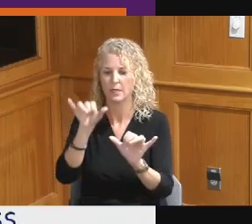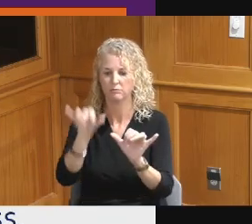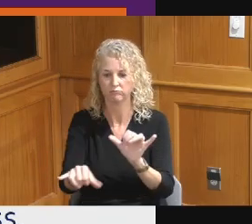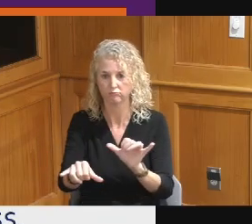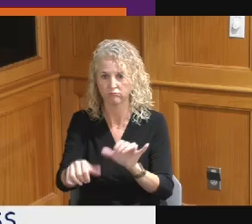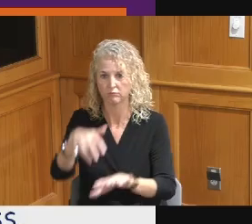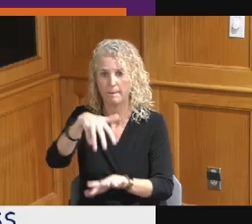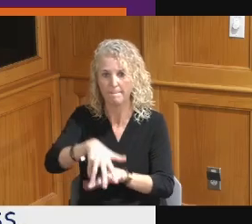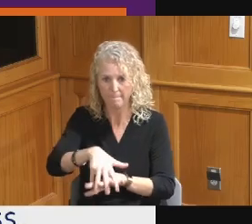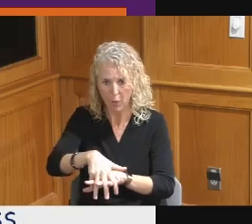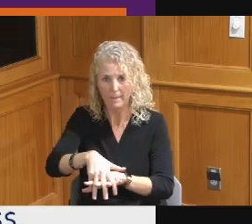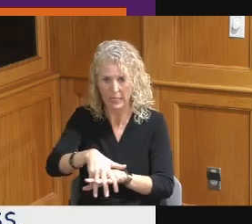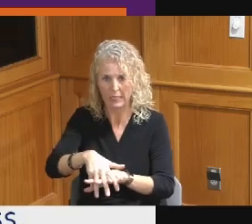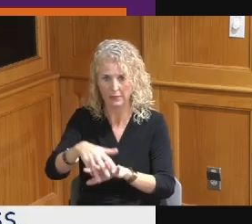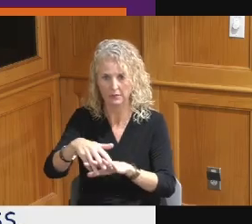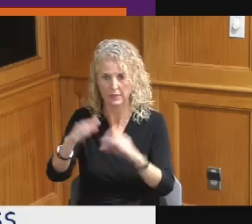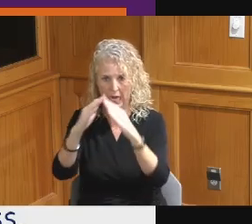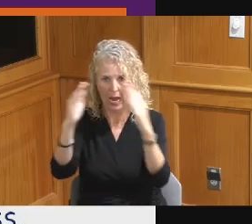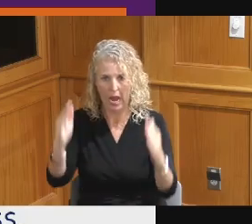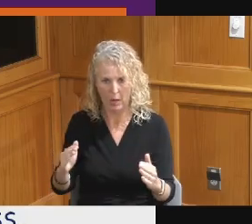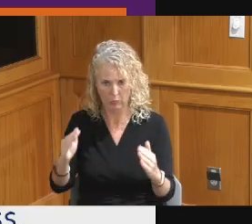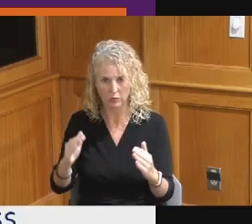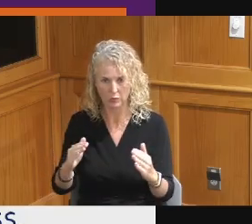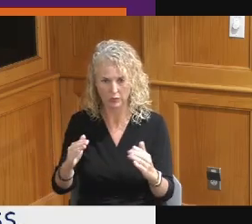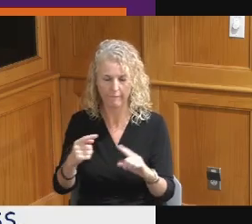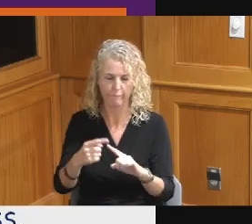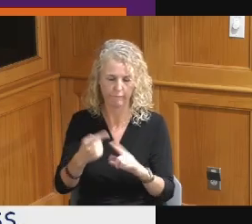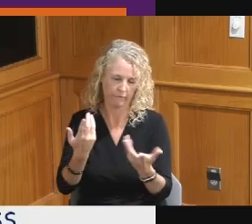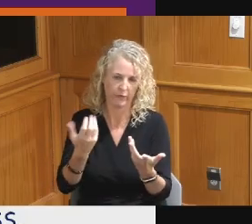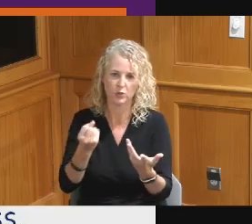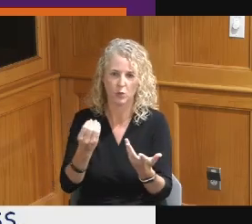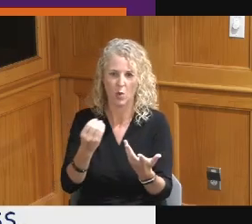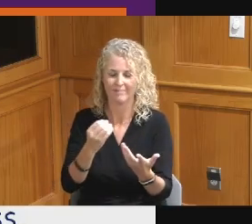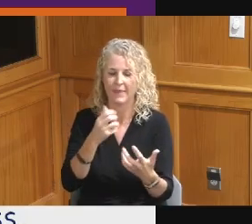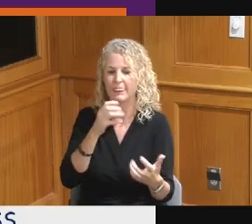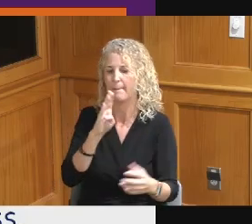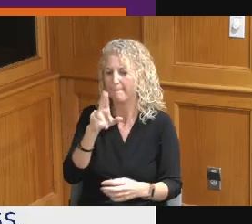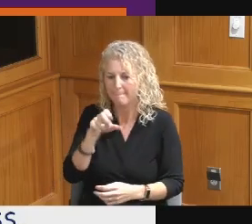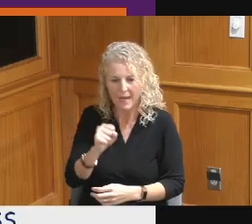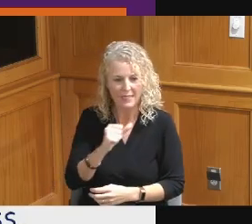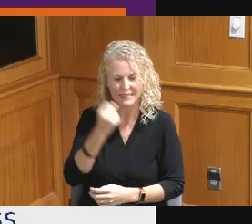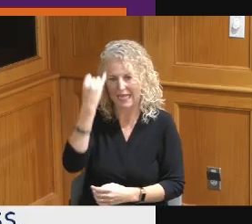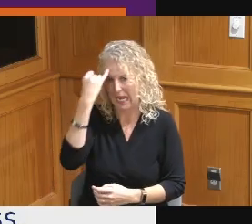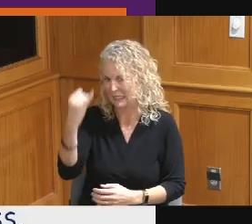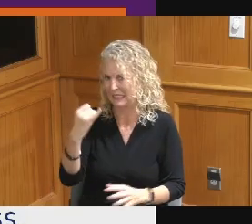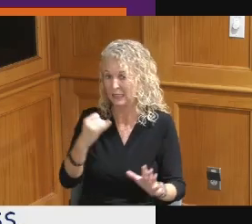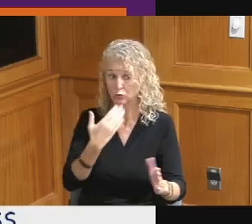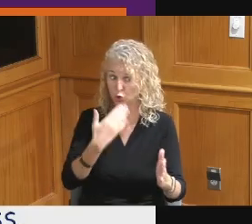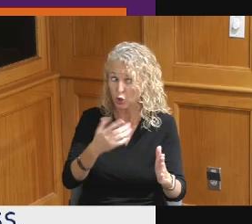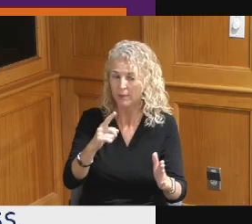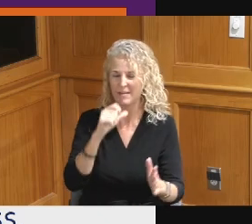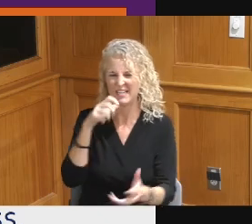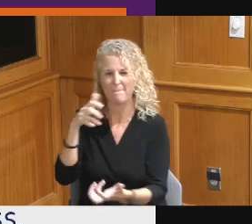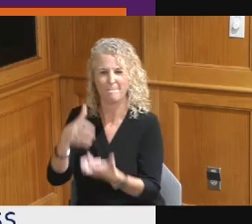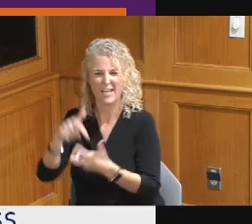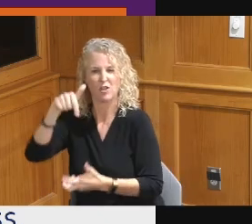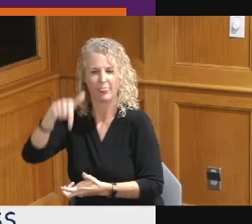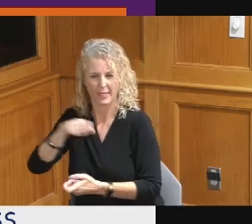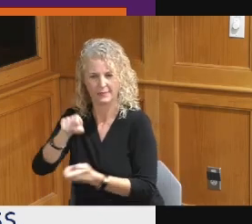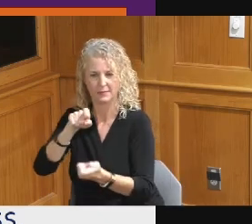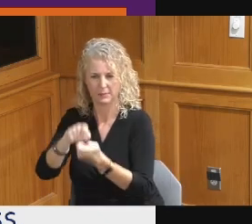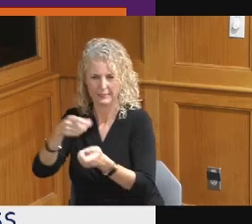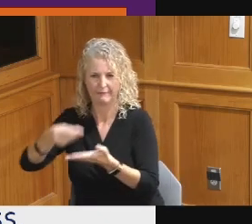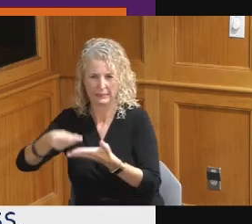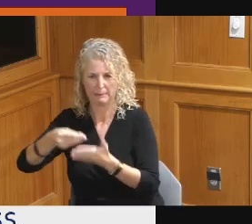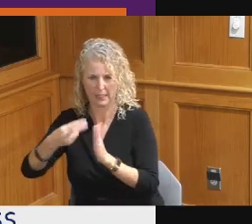a certificate of occupancy from the building code. And so there were a couple different types of things that were excluded because of the ARPA